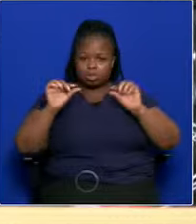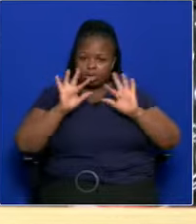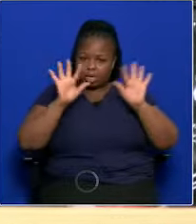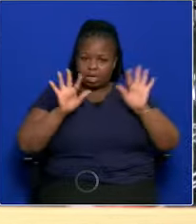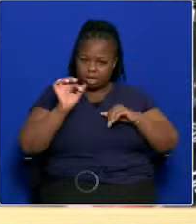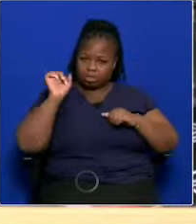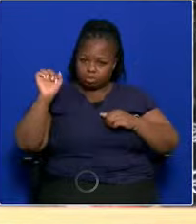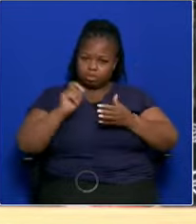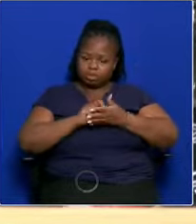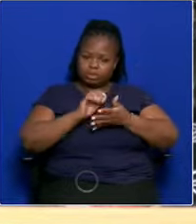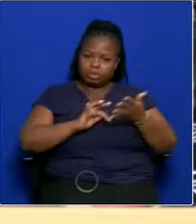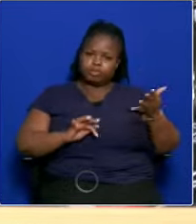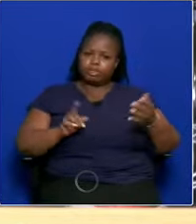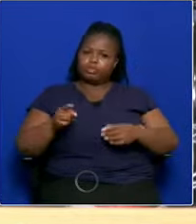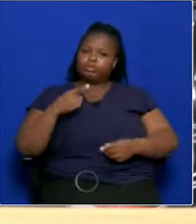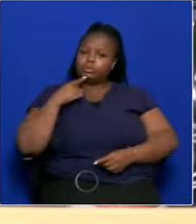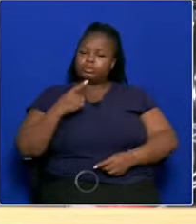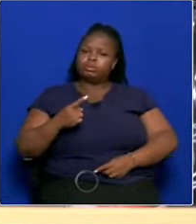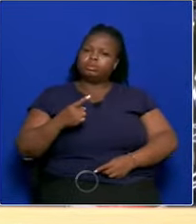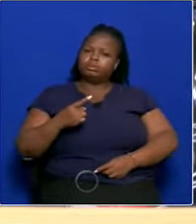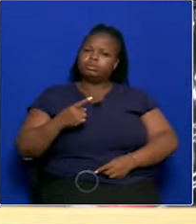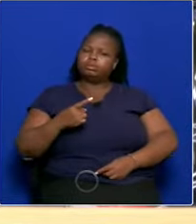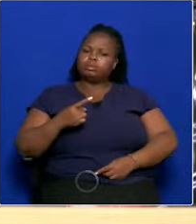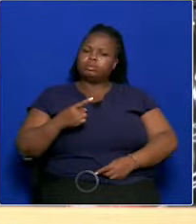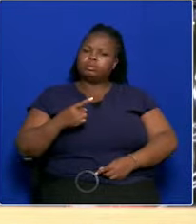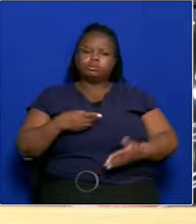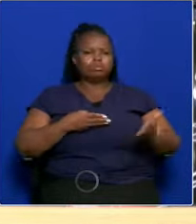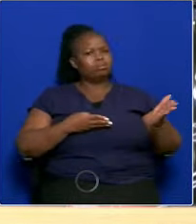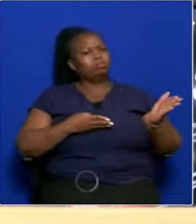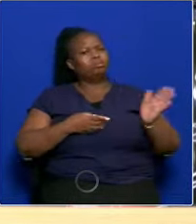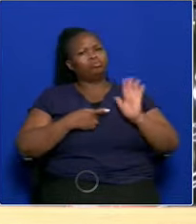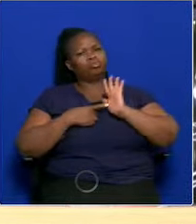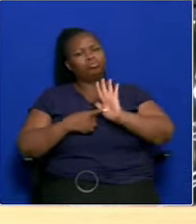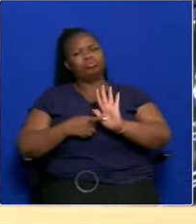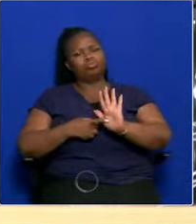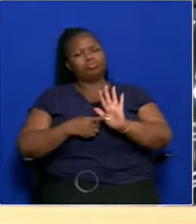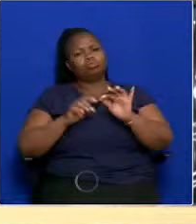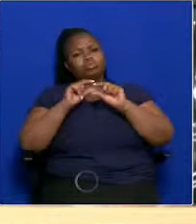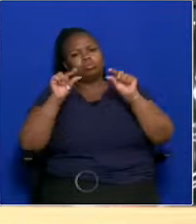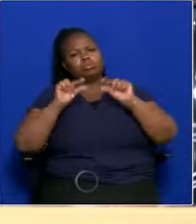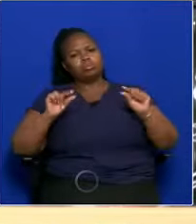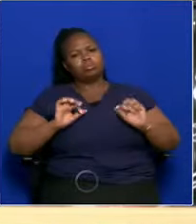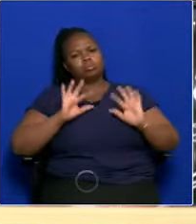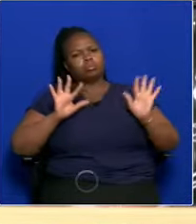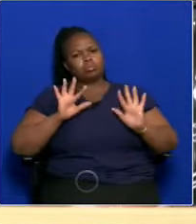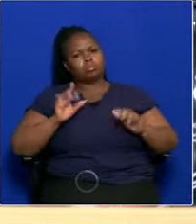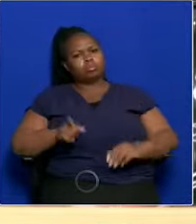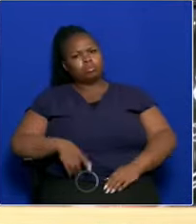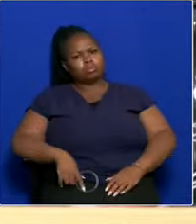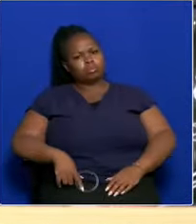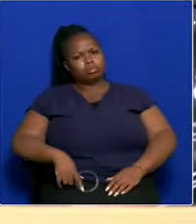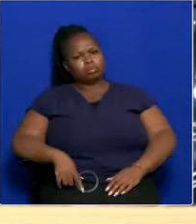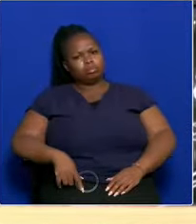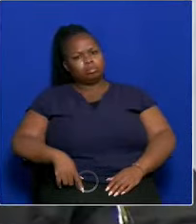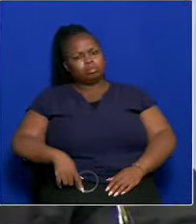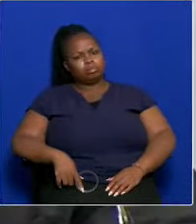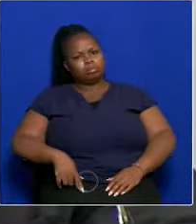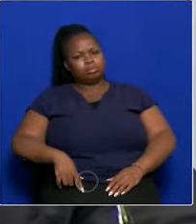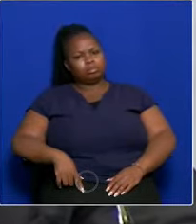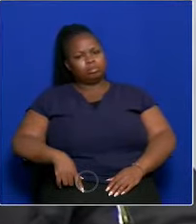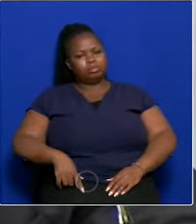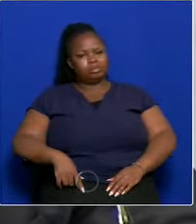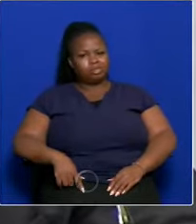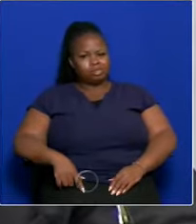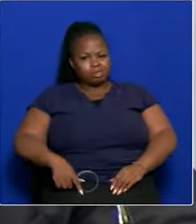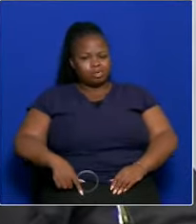say, here is the statement highlighting the transactions that were related to the repairs. I mean the 10th